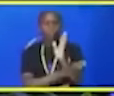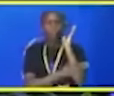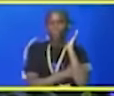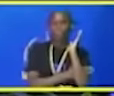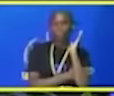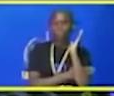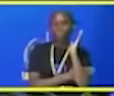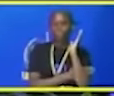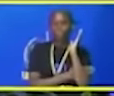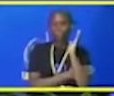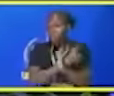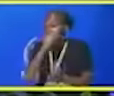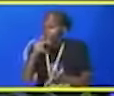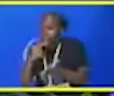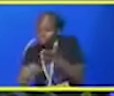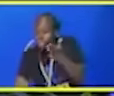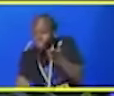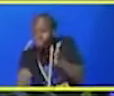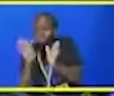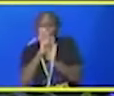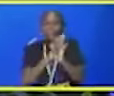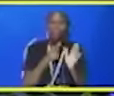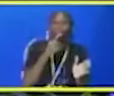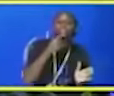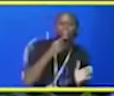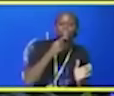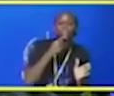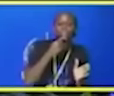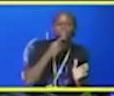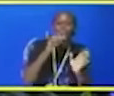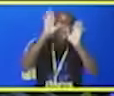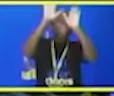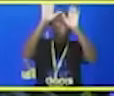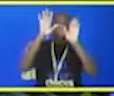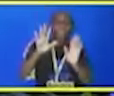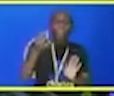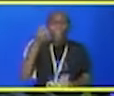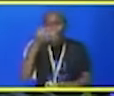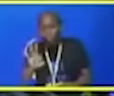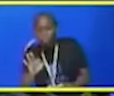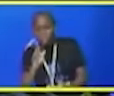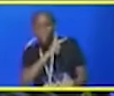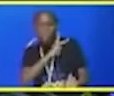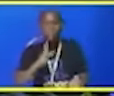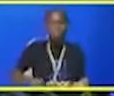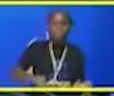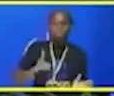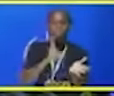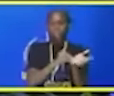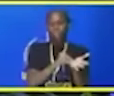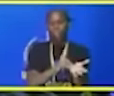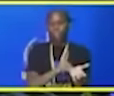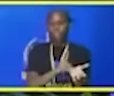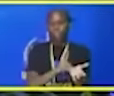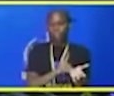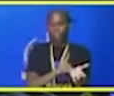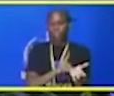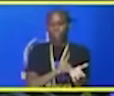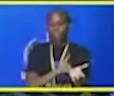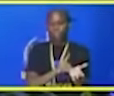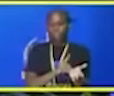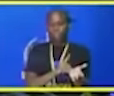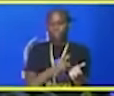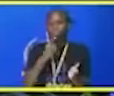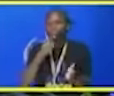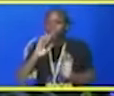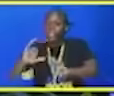This is what the Bible calls the mysteries of the kingdom. Matthew 13 and verse 11. He says, it has been given unto